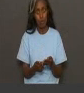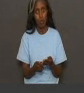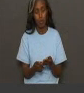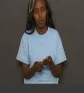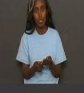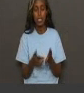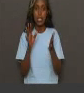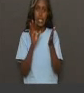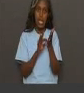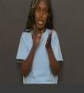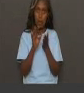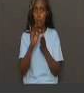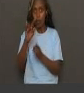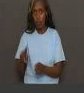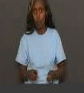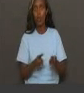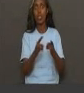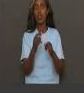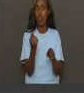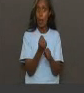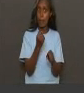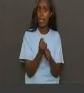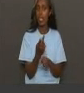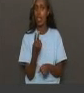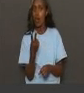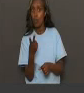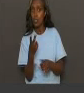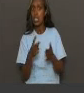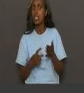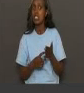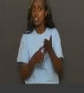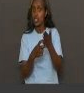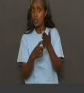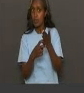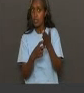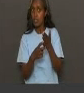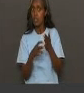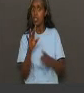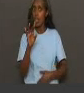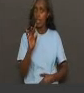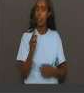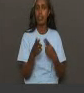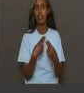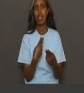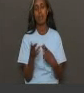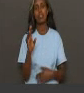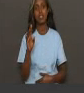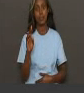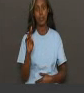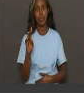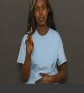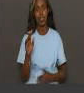So, the number of ways of making both the trips is 8